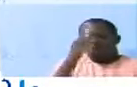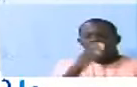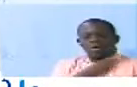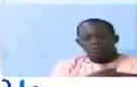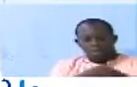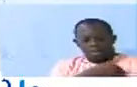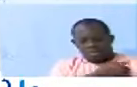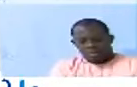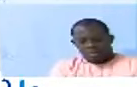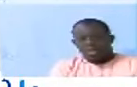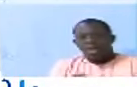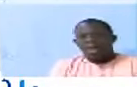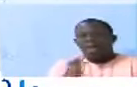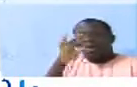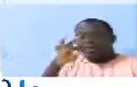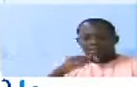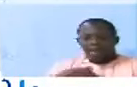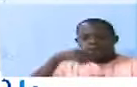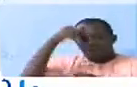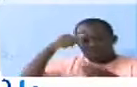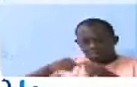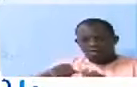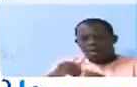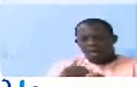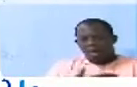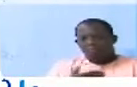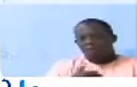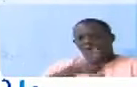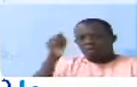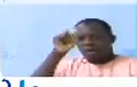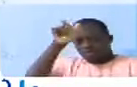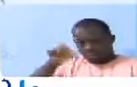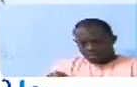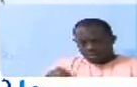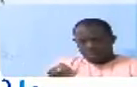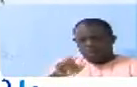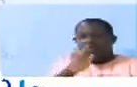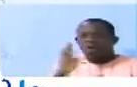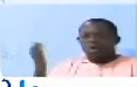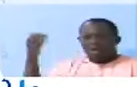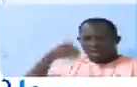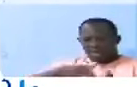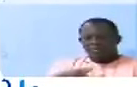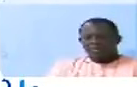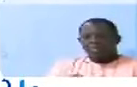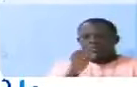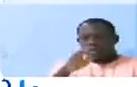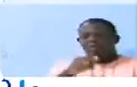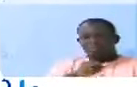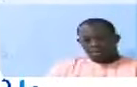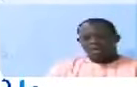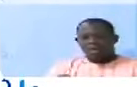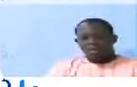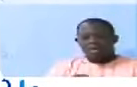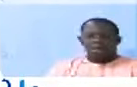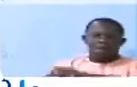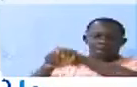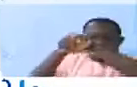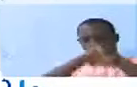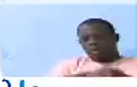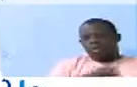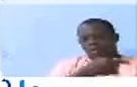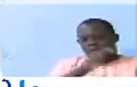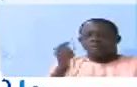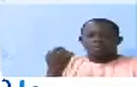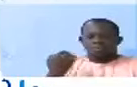do nata je. If I can remember, another one came. Rekoyen sambana. He said let them bring us. Nkaro konal nata